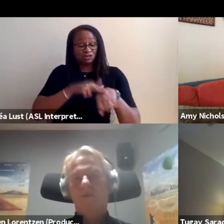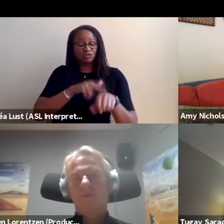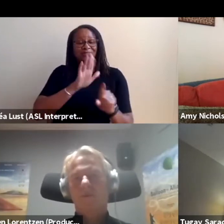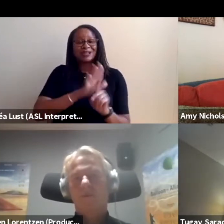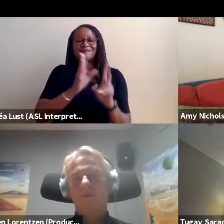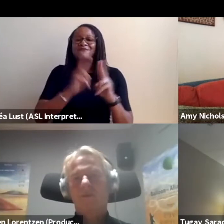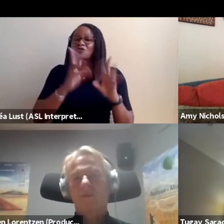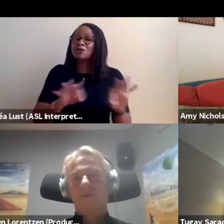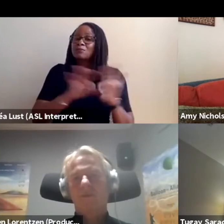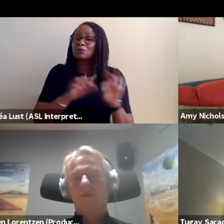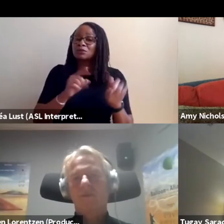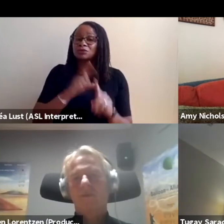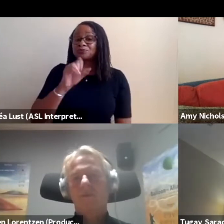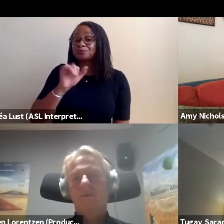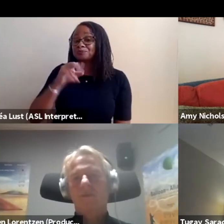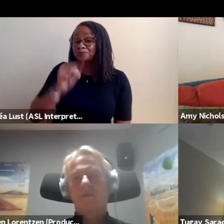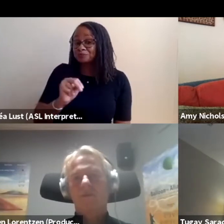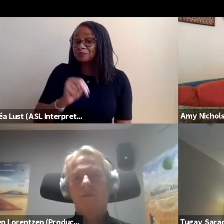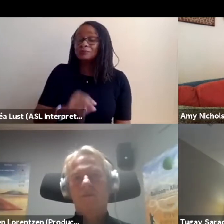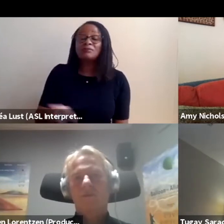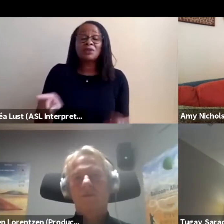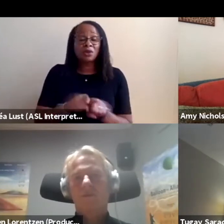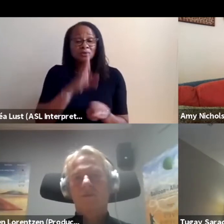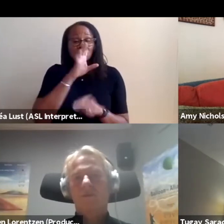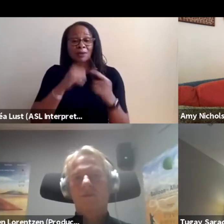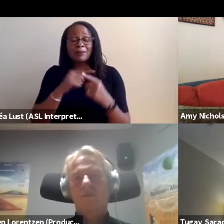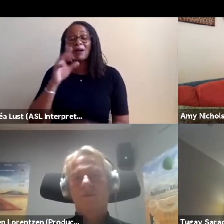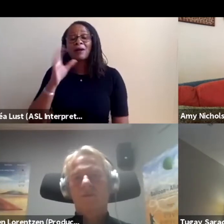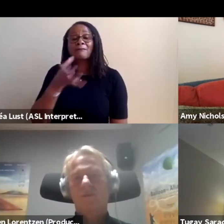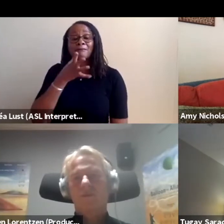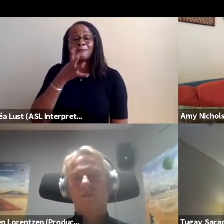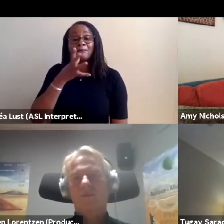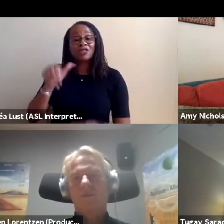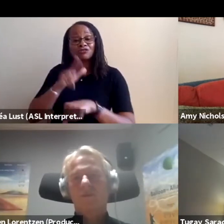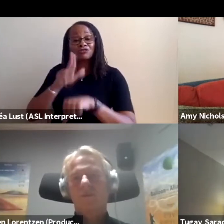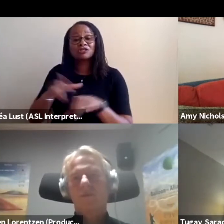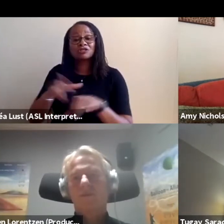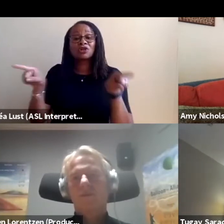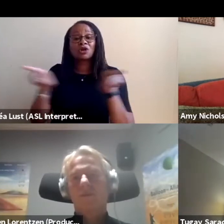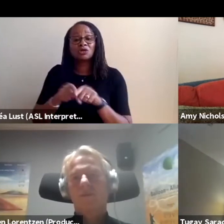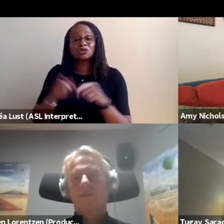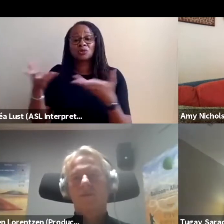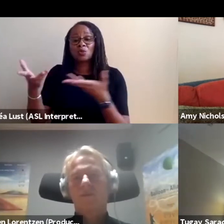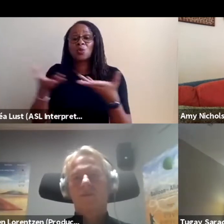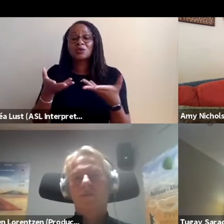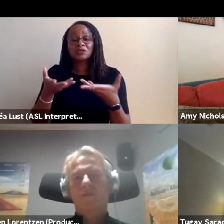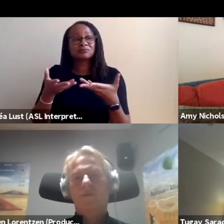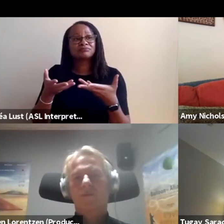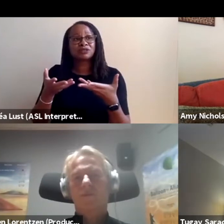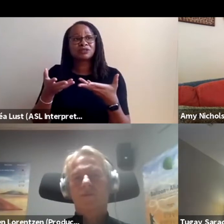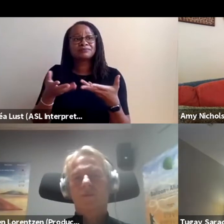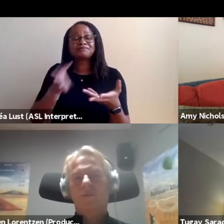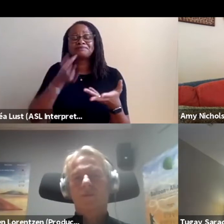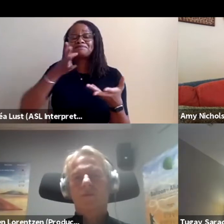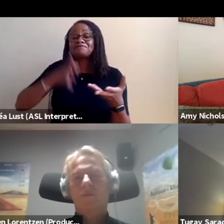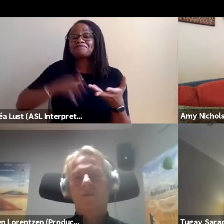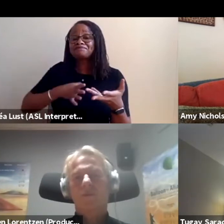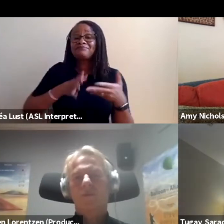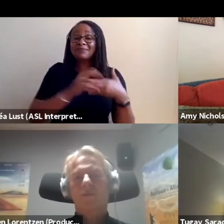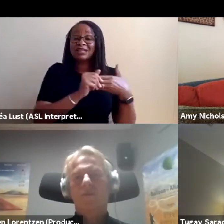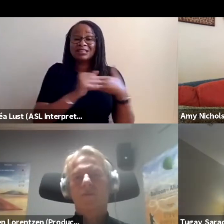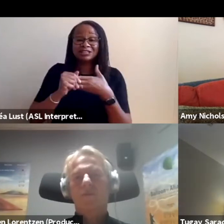talk about Mother Nature, and I also would like to bring this female leadership, which is horizontal.